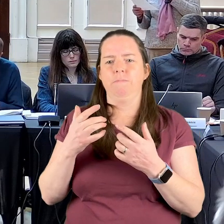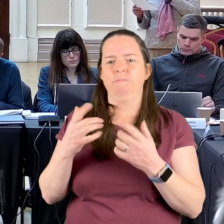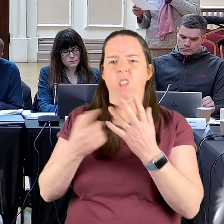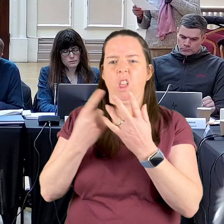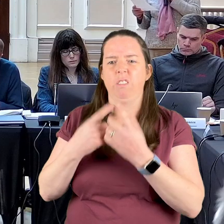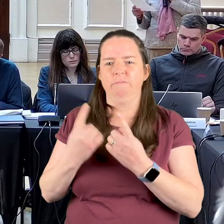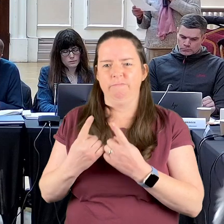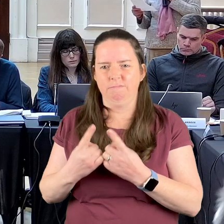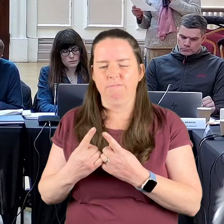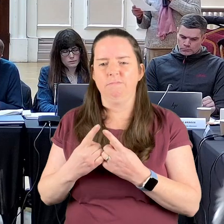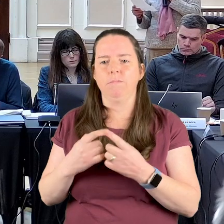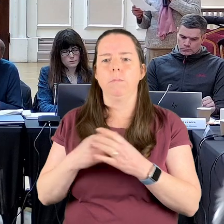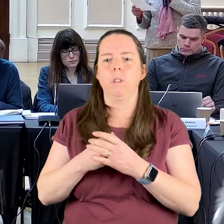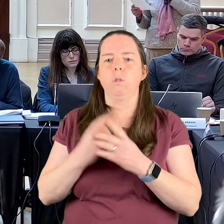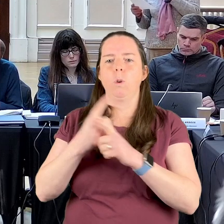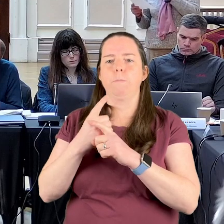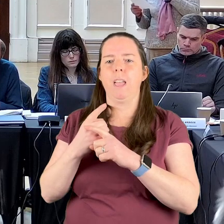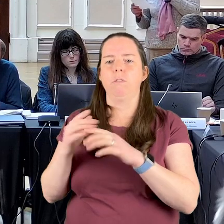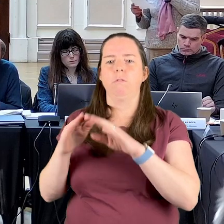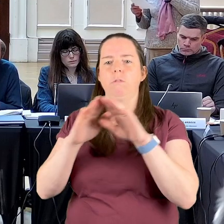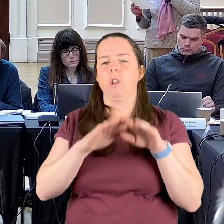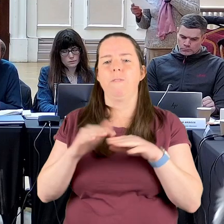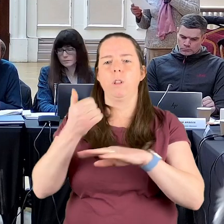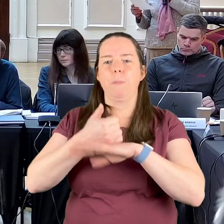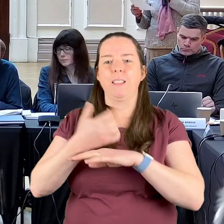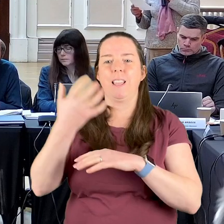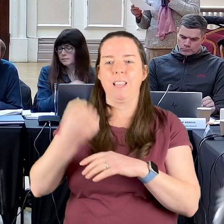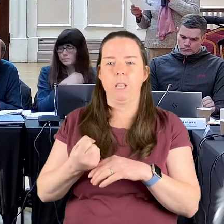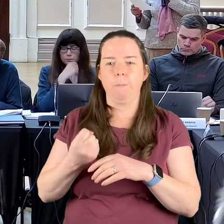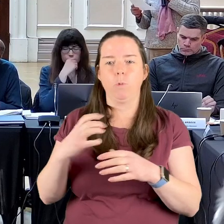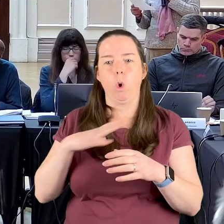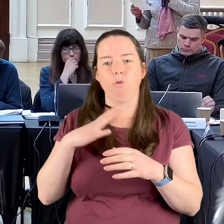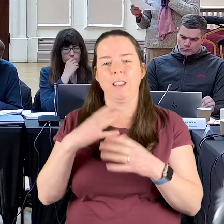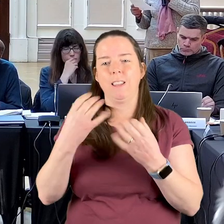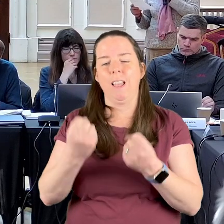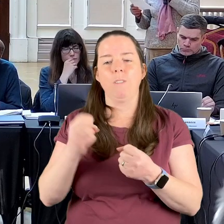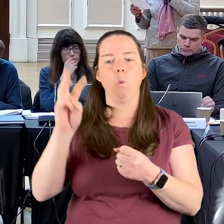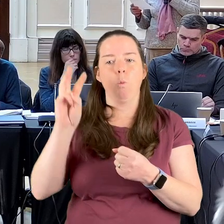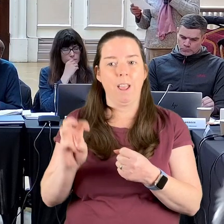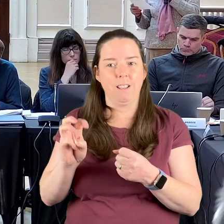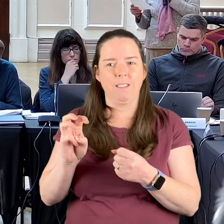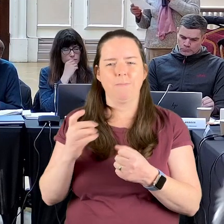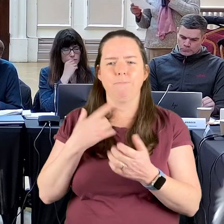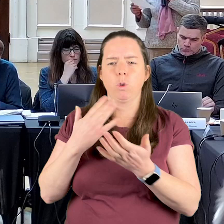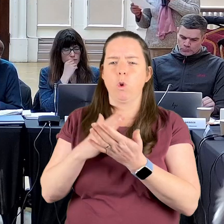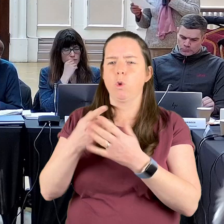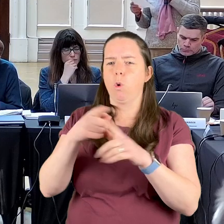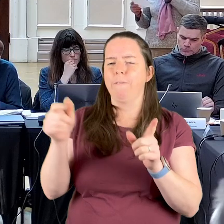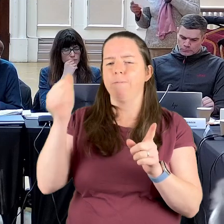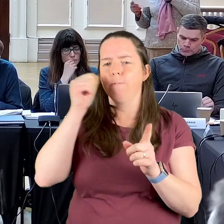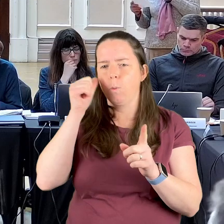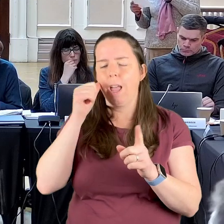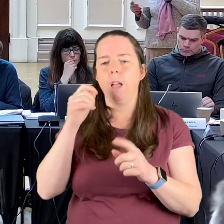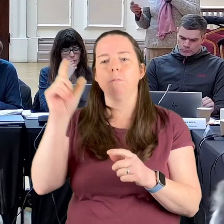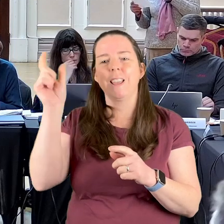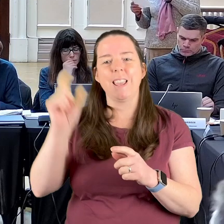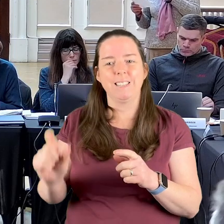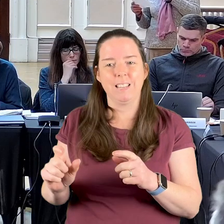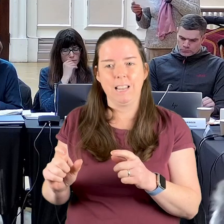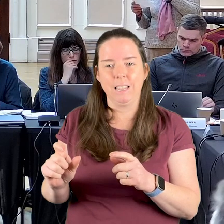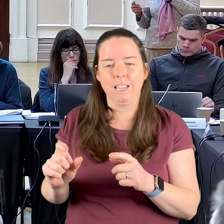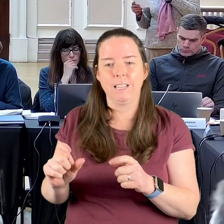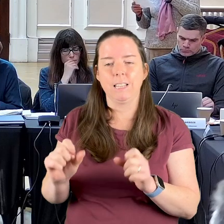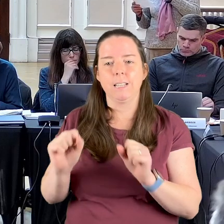other ideas. It talks about universal basic income, which is already happening in Wales. I'm not sure if you're familiar, but